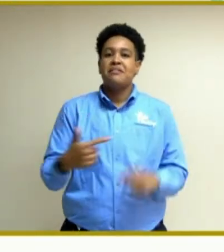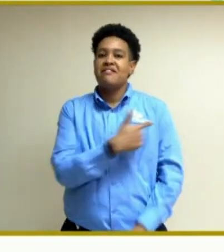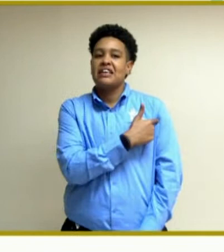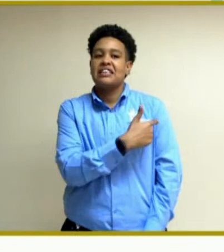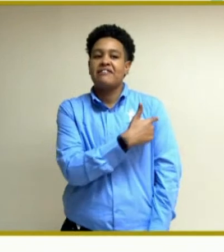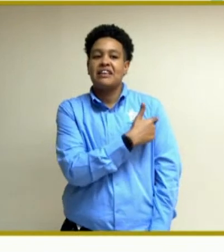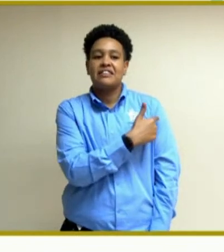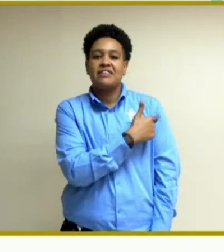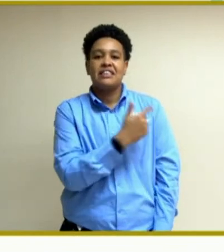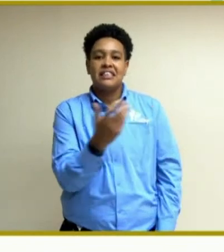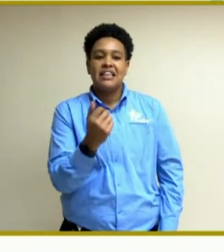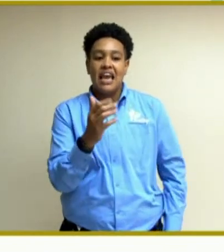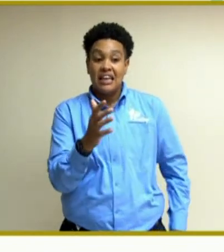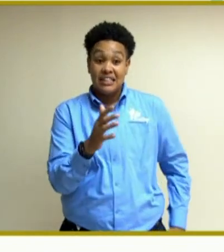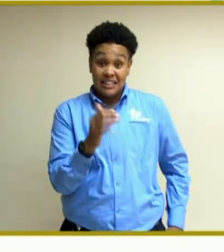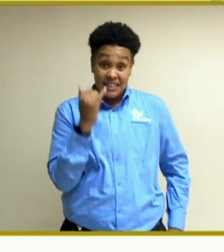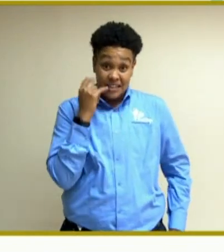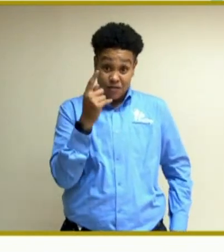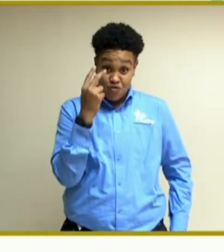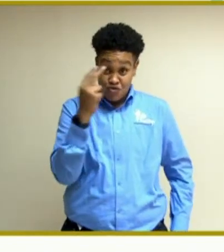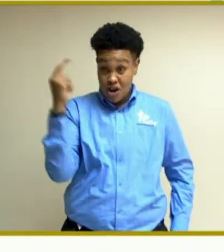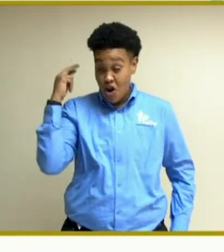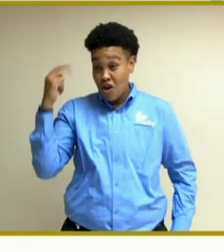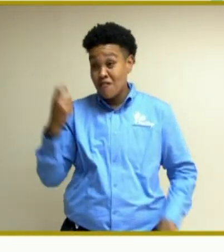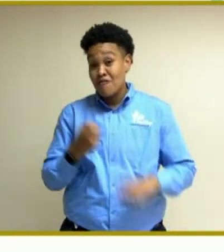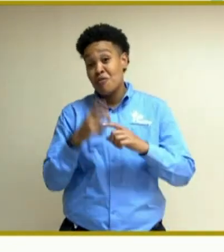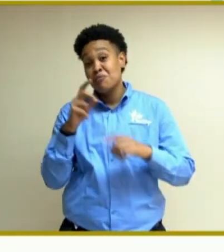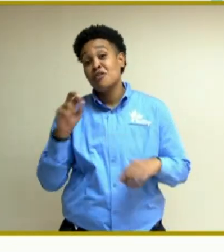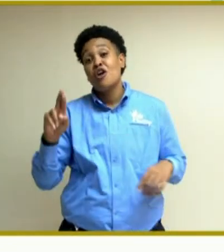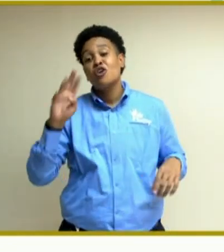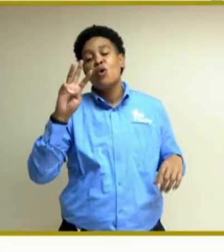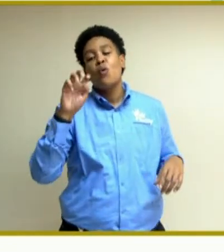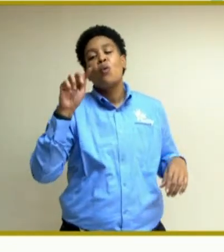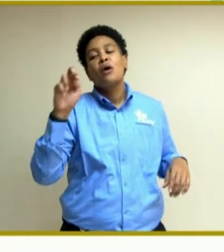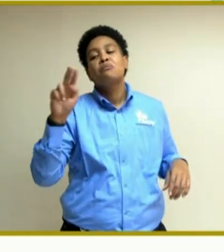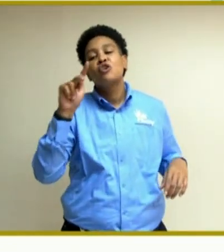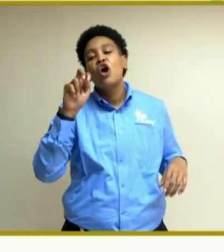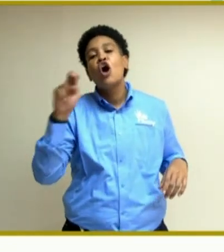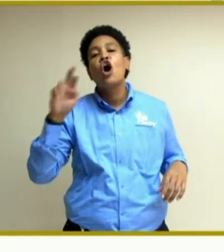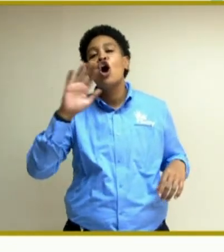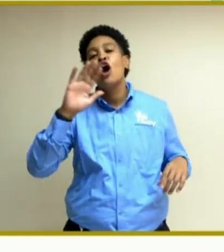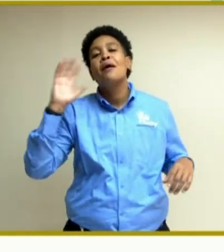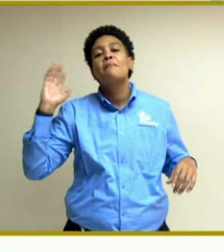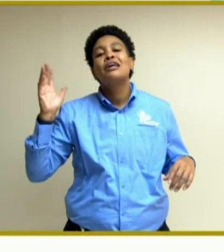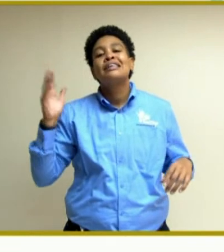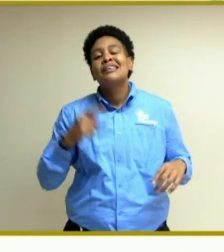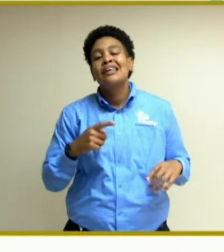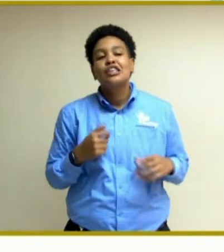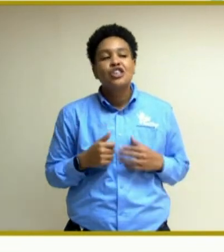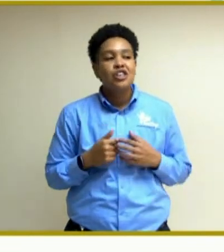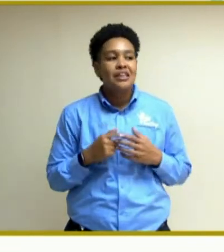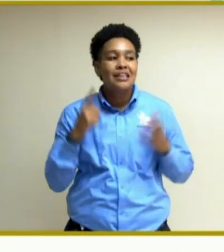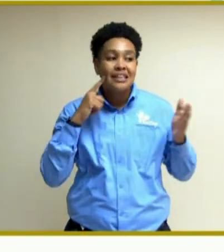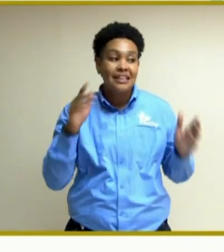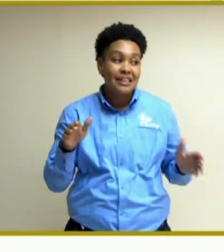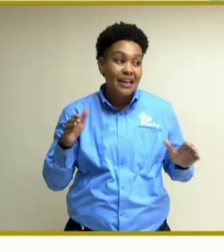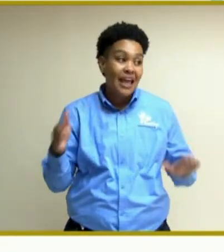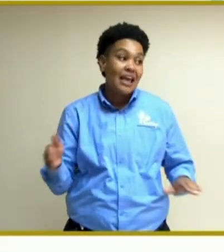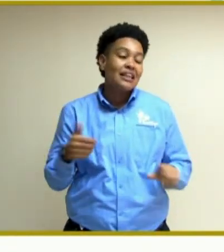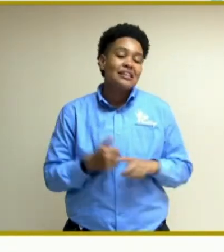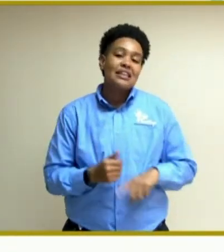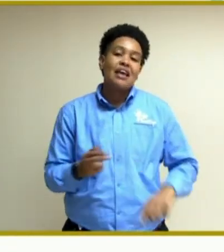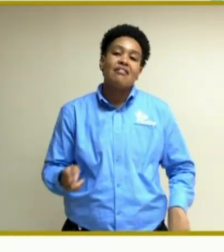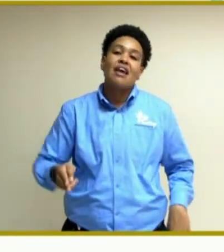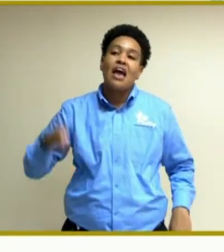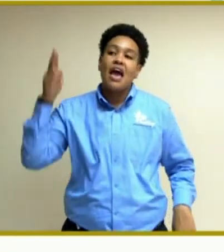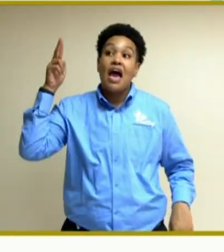vaccine. And if you recall from Dr. Webster Carr's presentation, the deaths are high